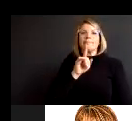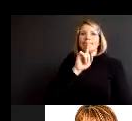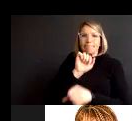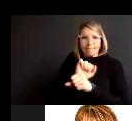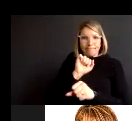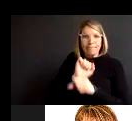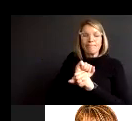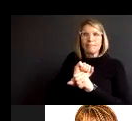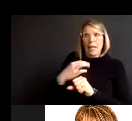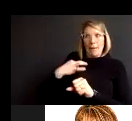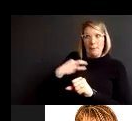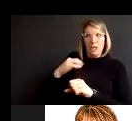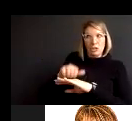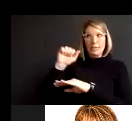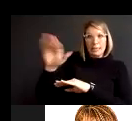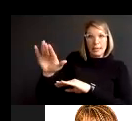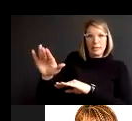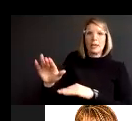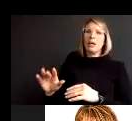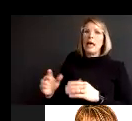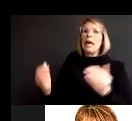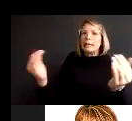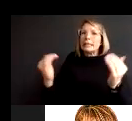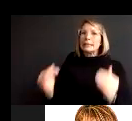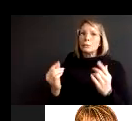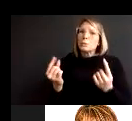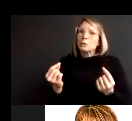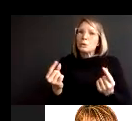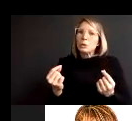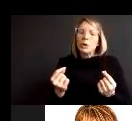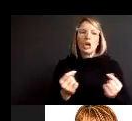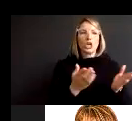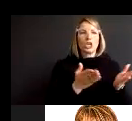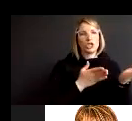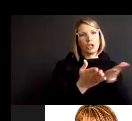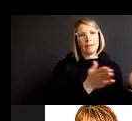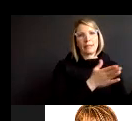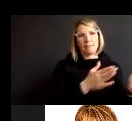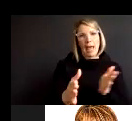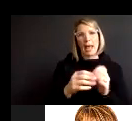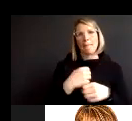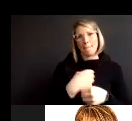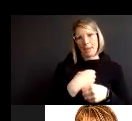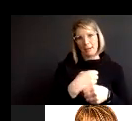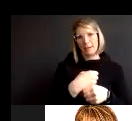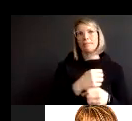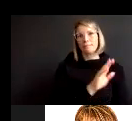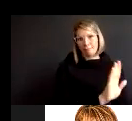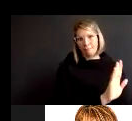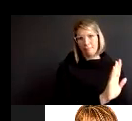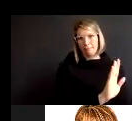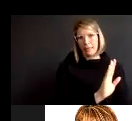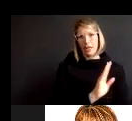is developed with the adult to address the areas of risk. The plan is, of course, reviewed every 6